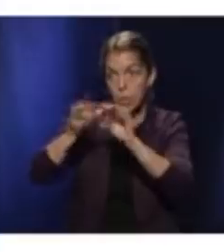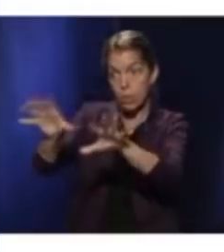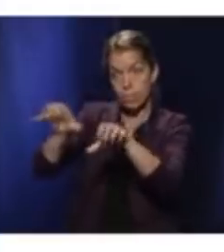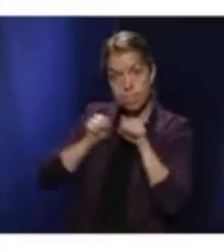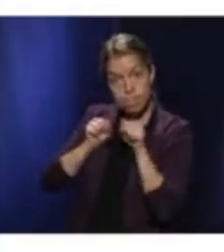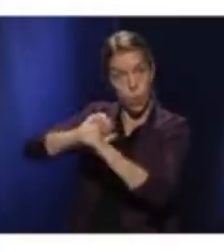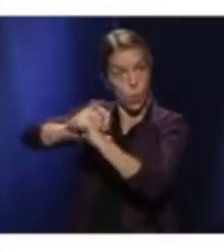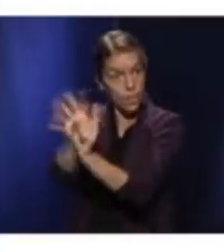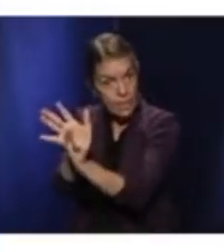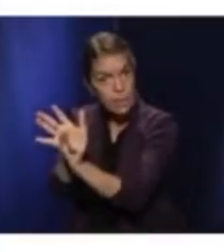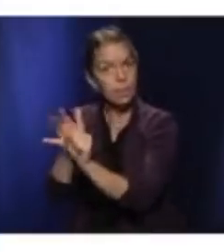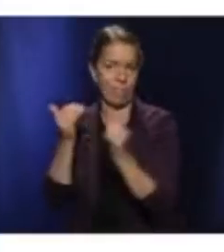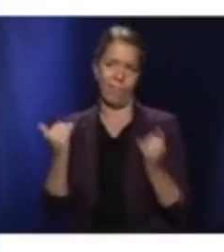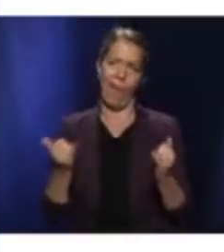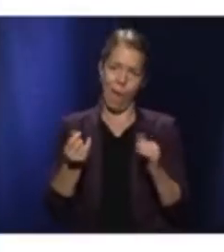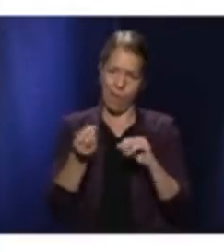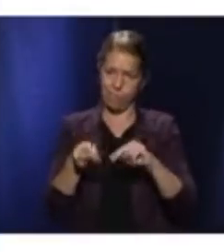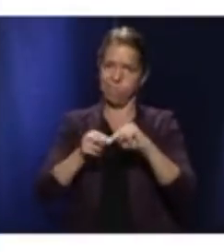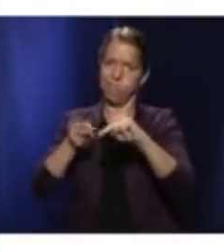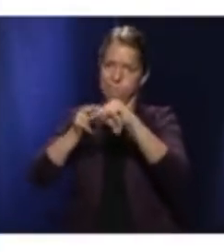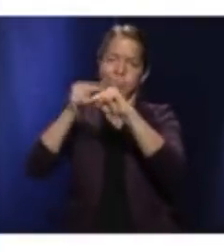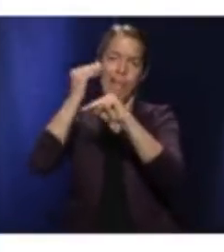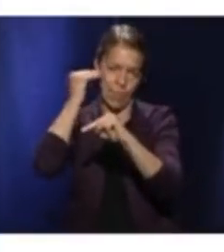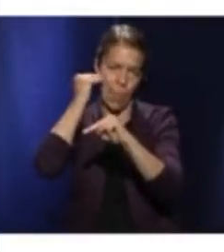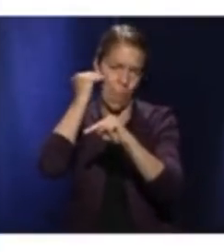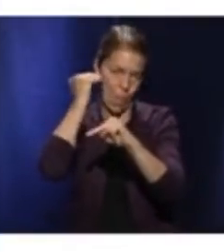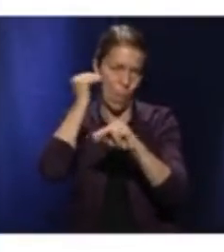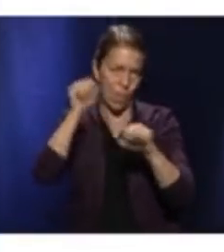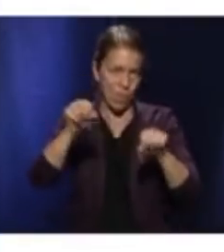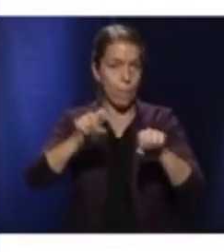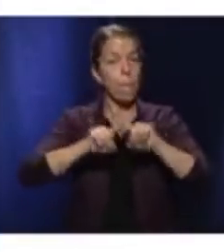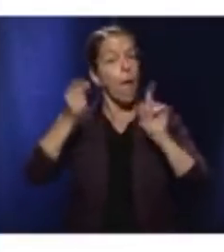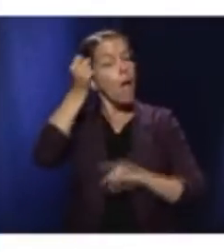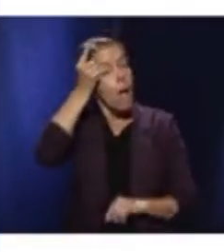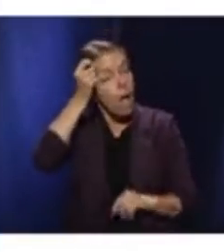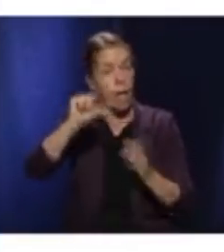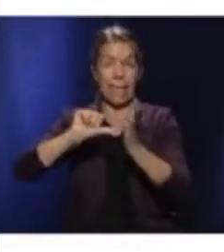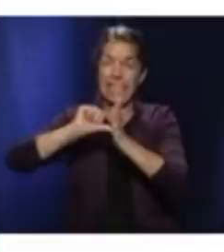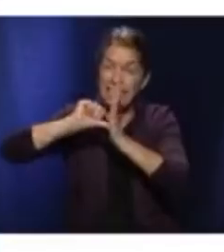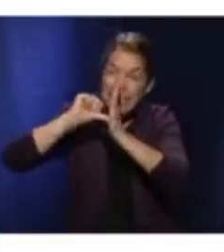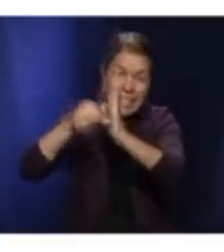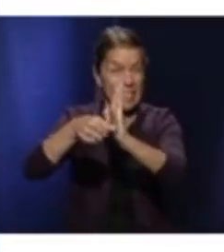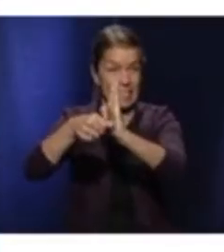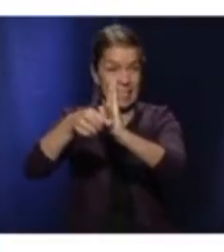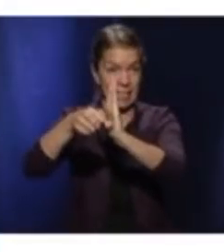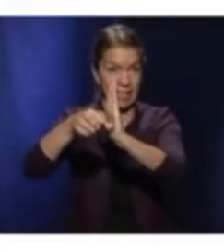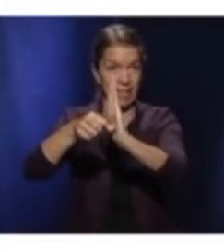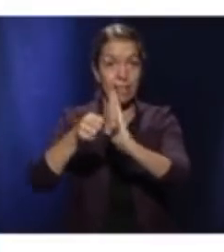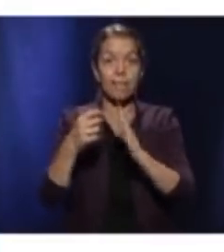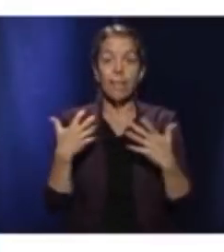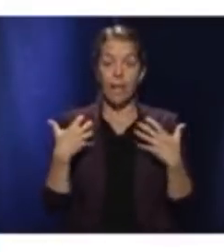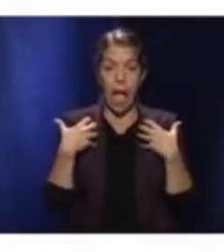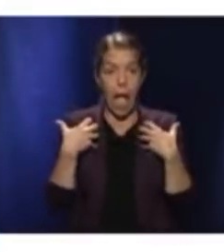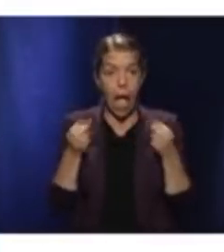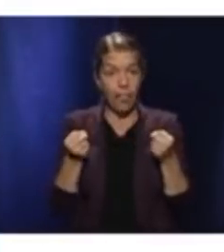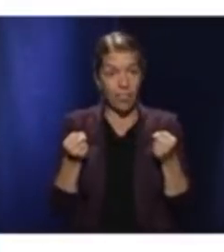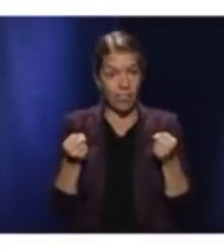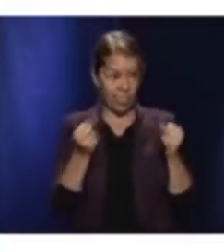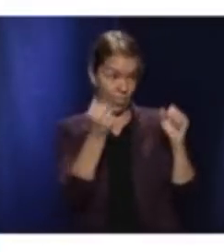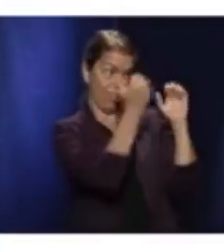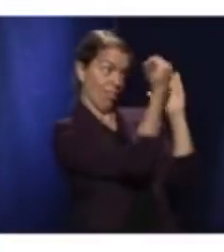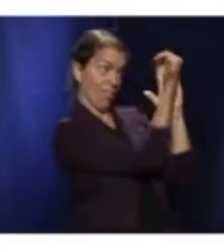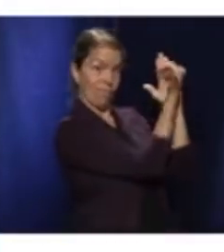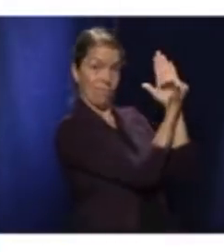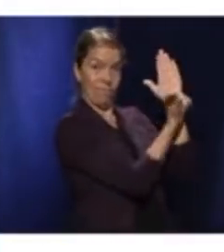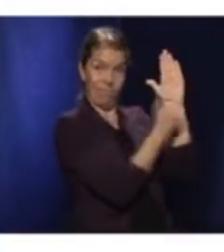French. So, I repeat, health instructions need to be followed. Each and every